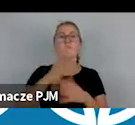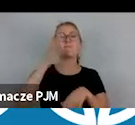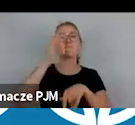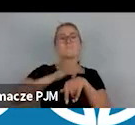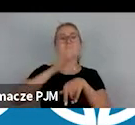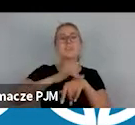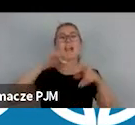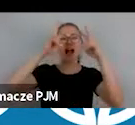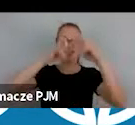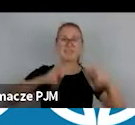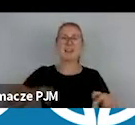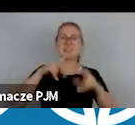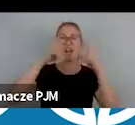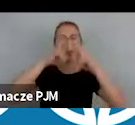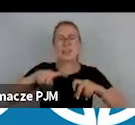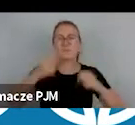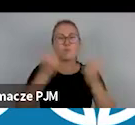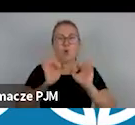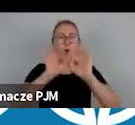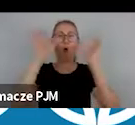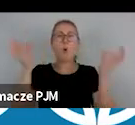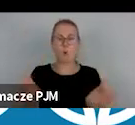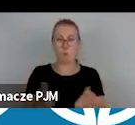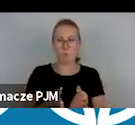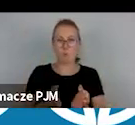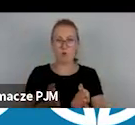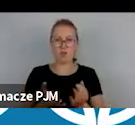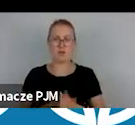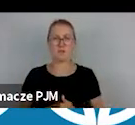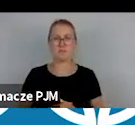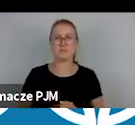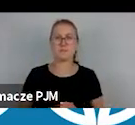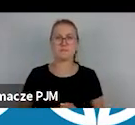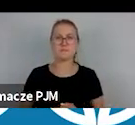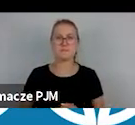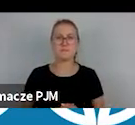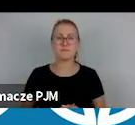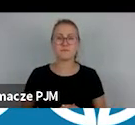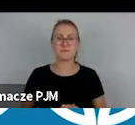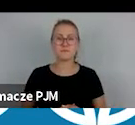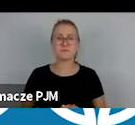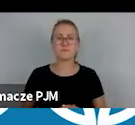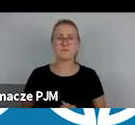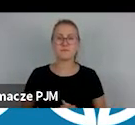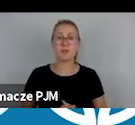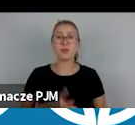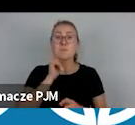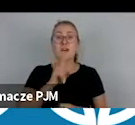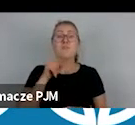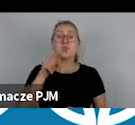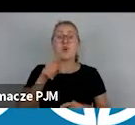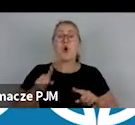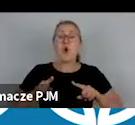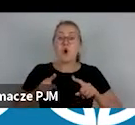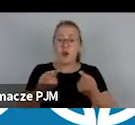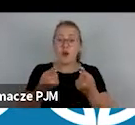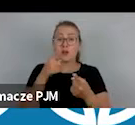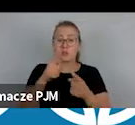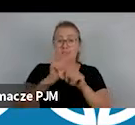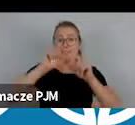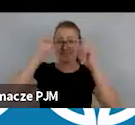say, the organization works across the world, headquartered in Geneva and in New York, works very closely with the UN